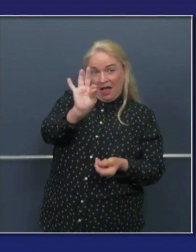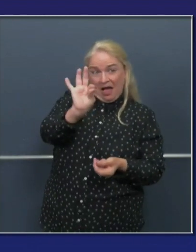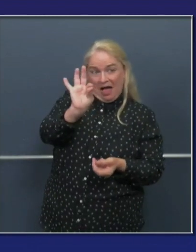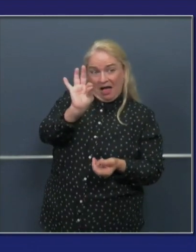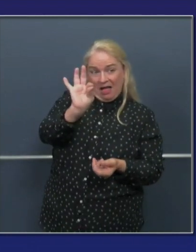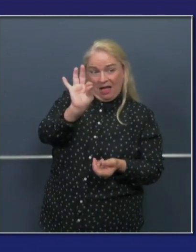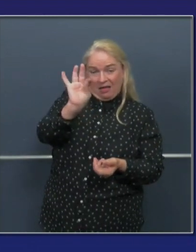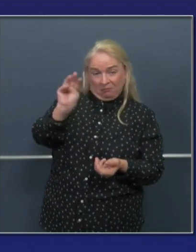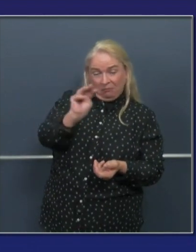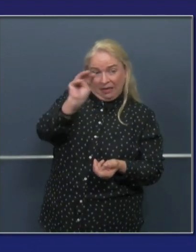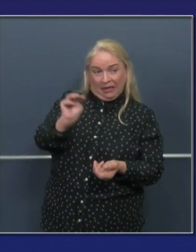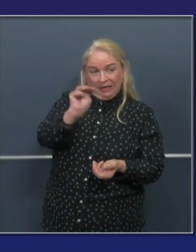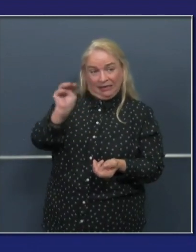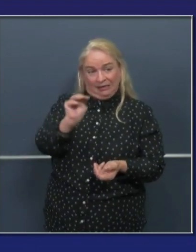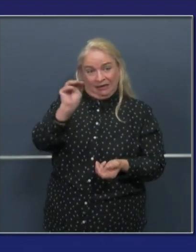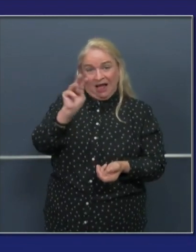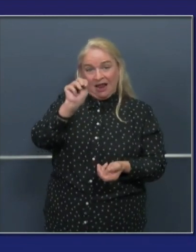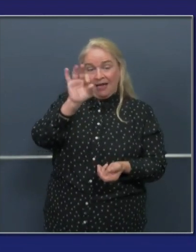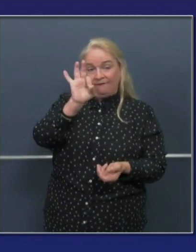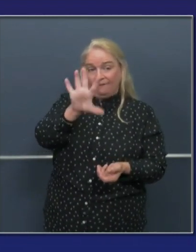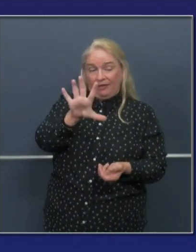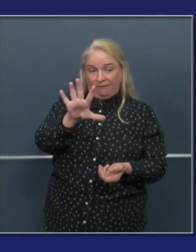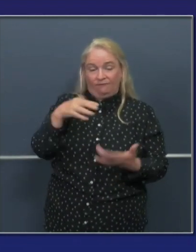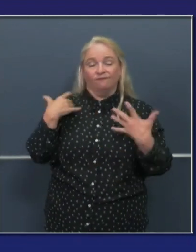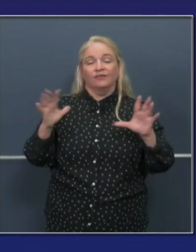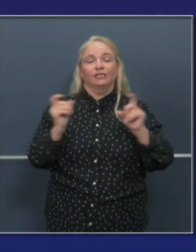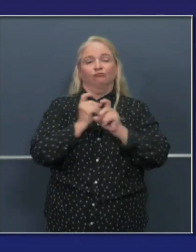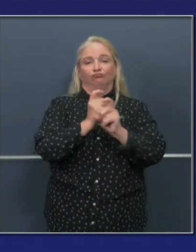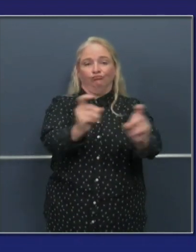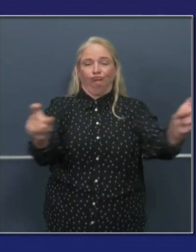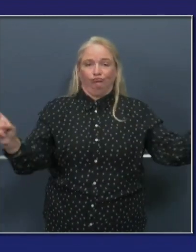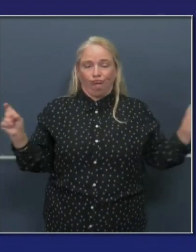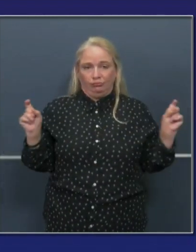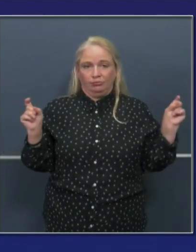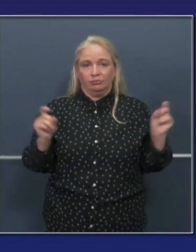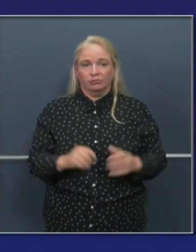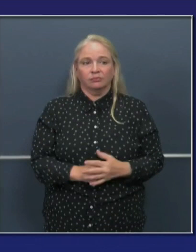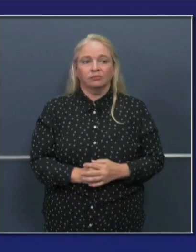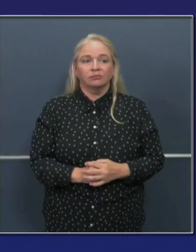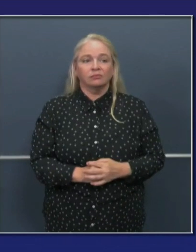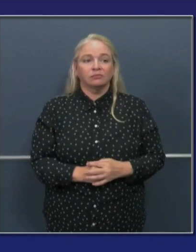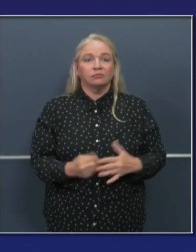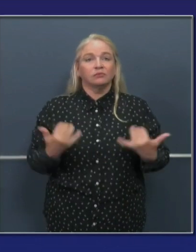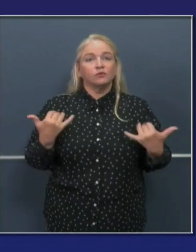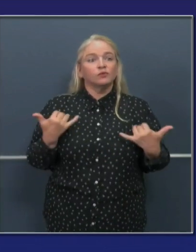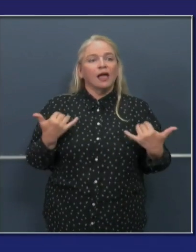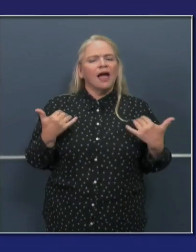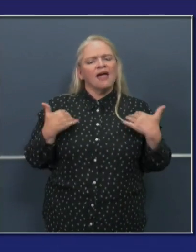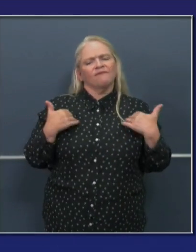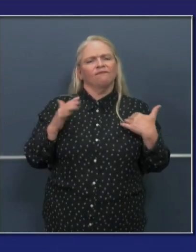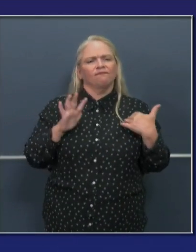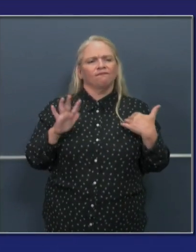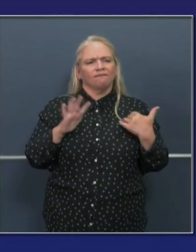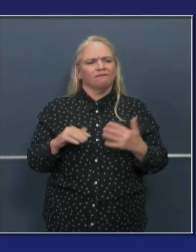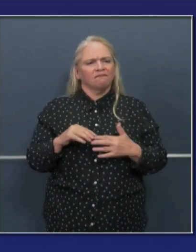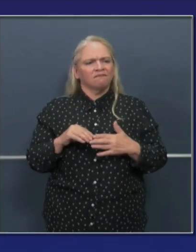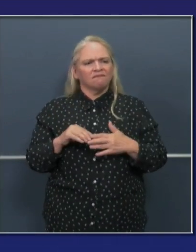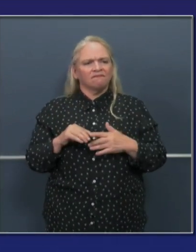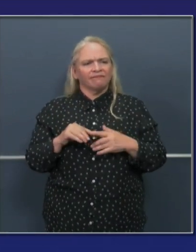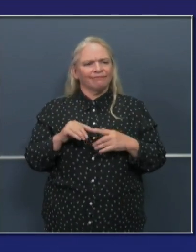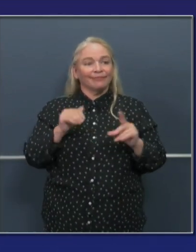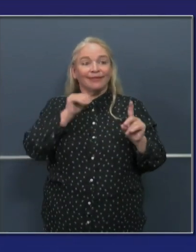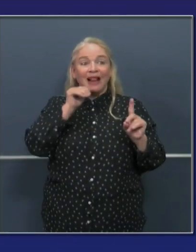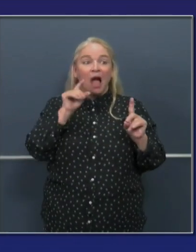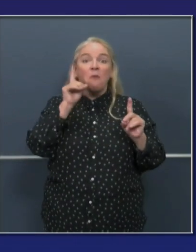masks we were able to distribute. So today, rather than being in a position where we were with 1 million procedure masks and